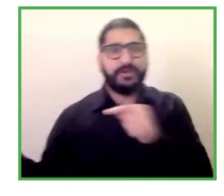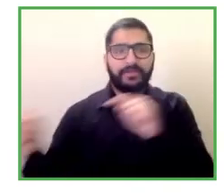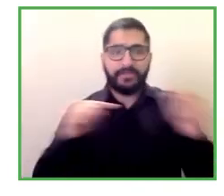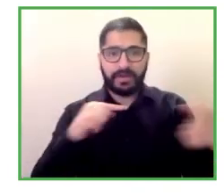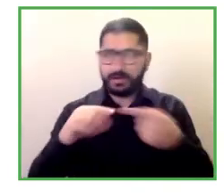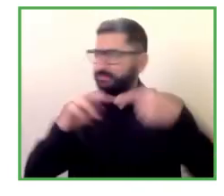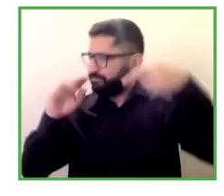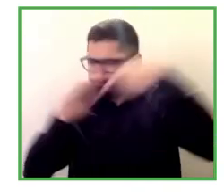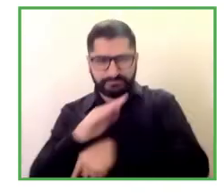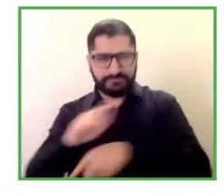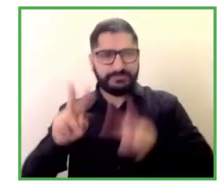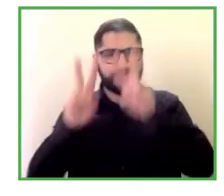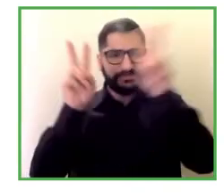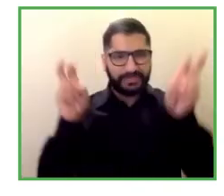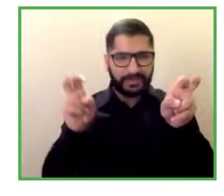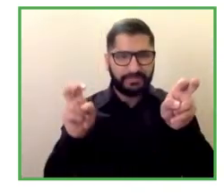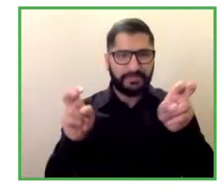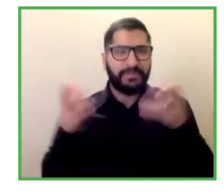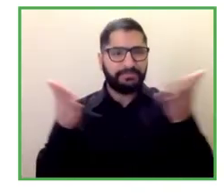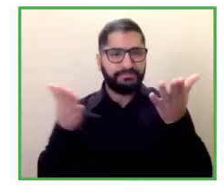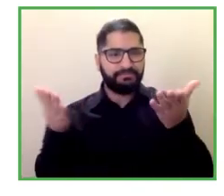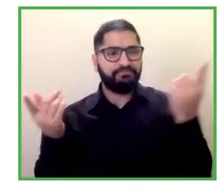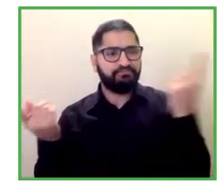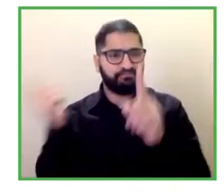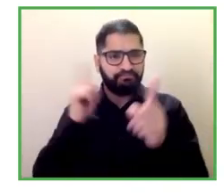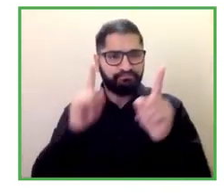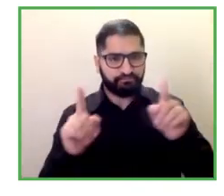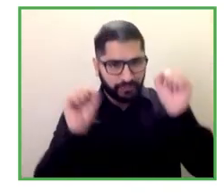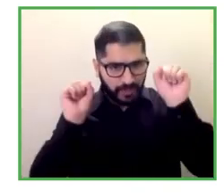deeper into some of the aspects that they have presented